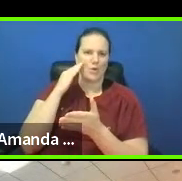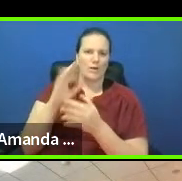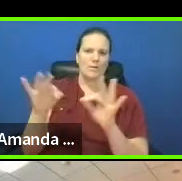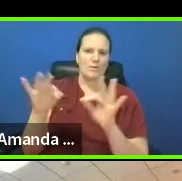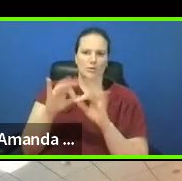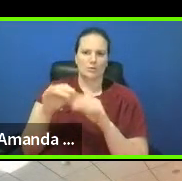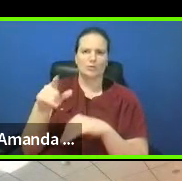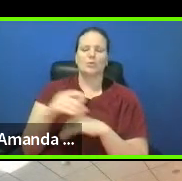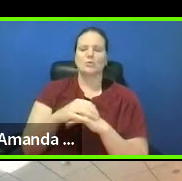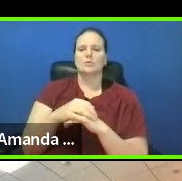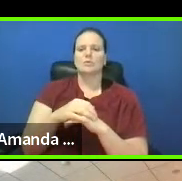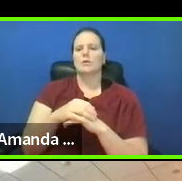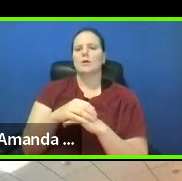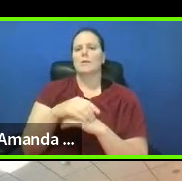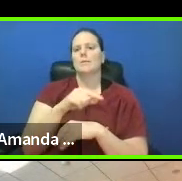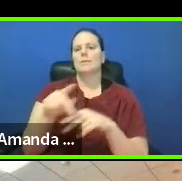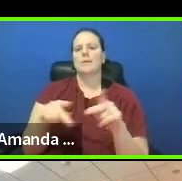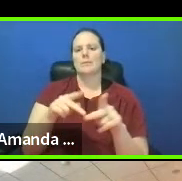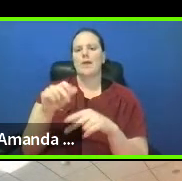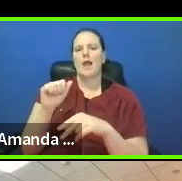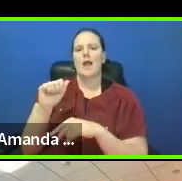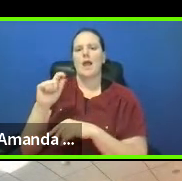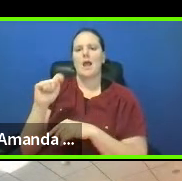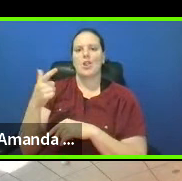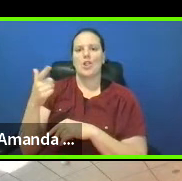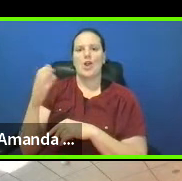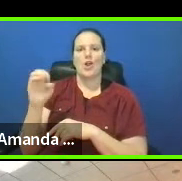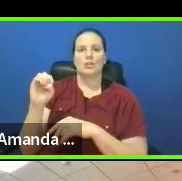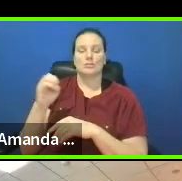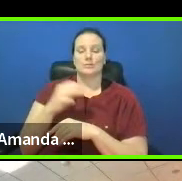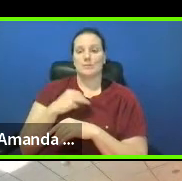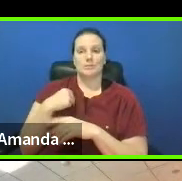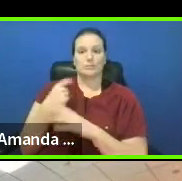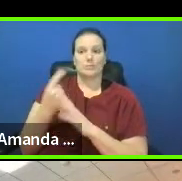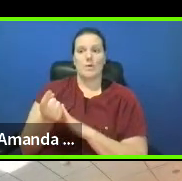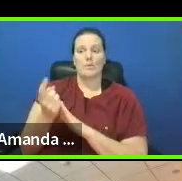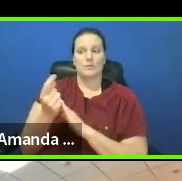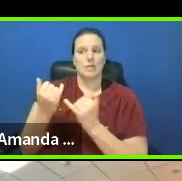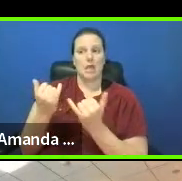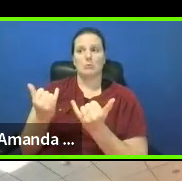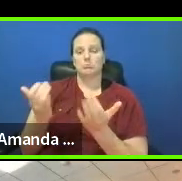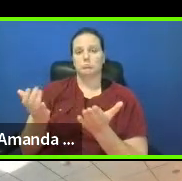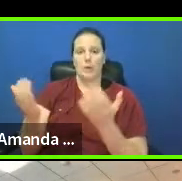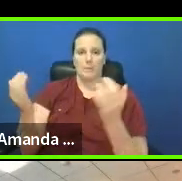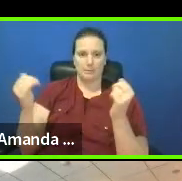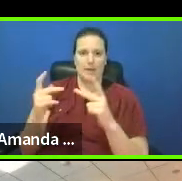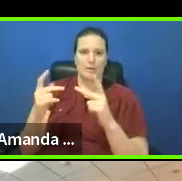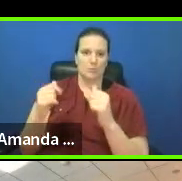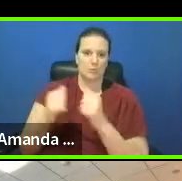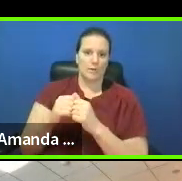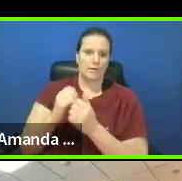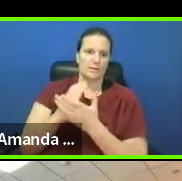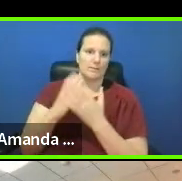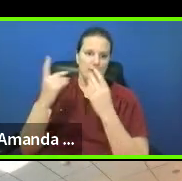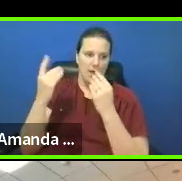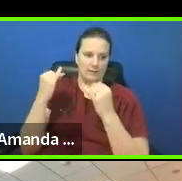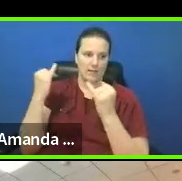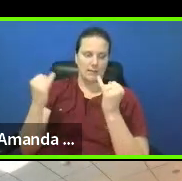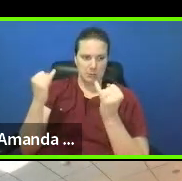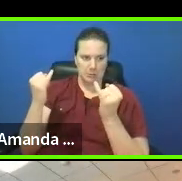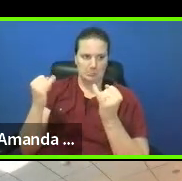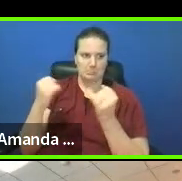important. Those of you that are at-large members, this is your moment to come back with some thoughts and some